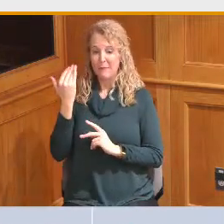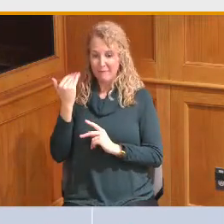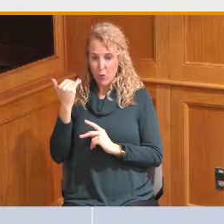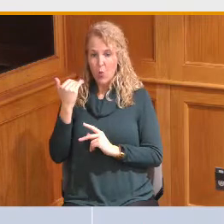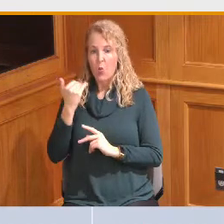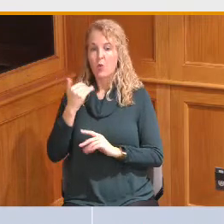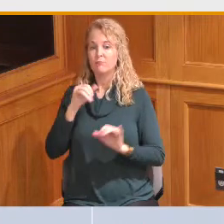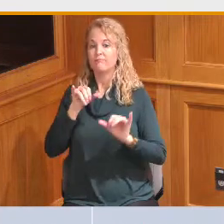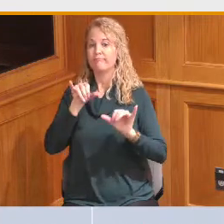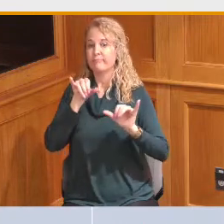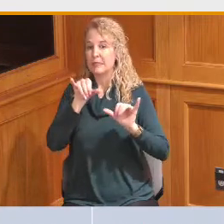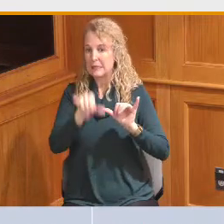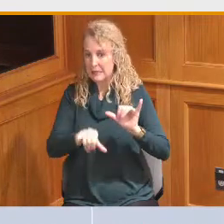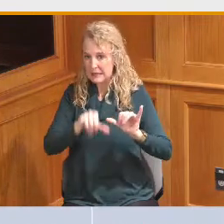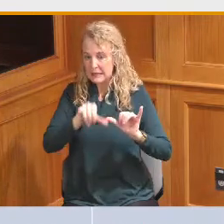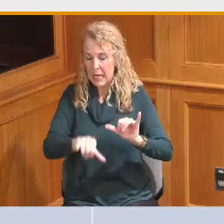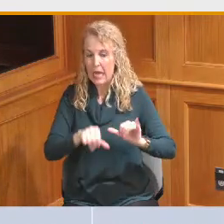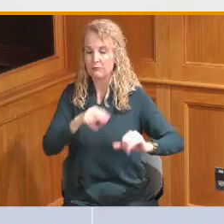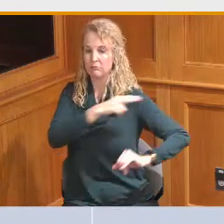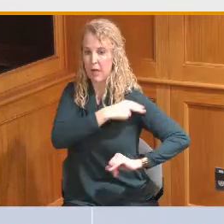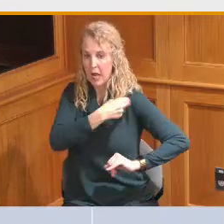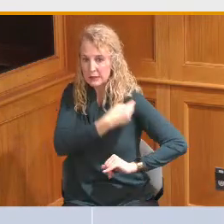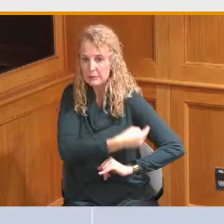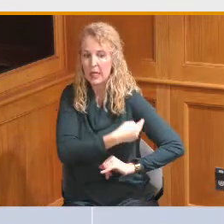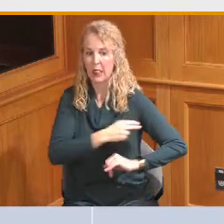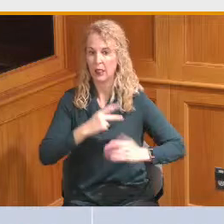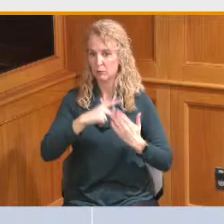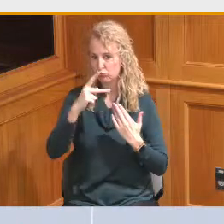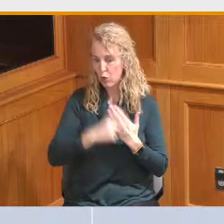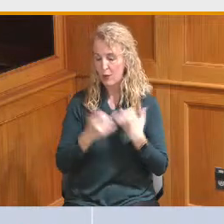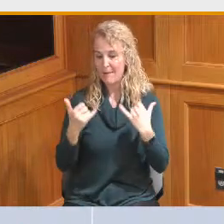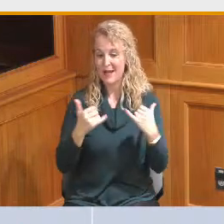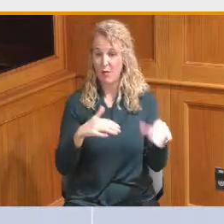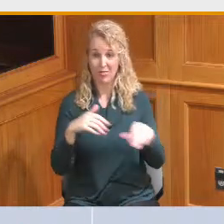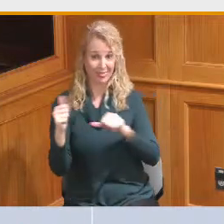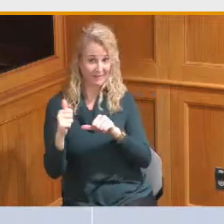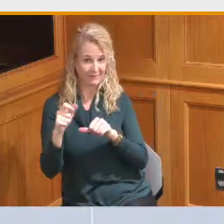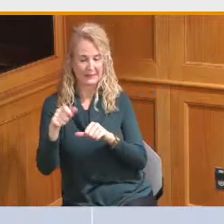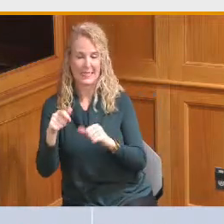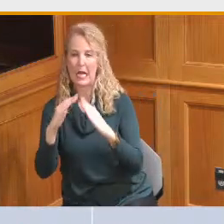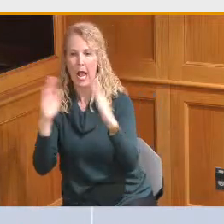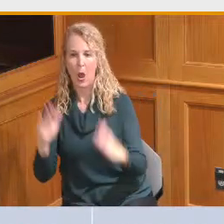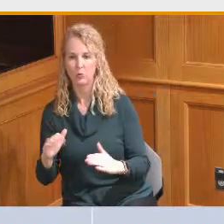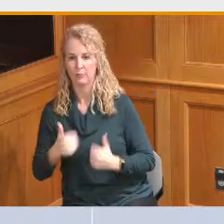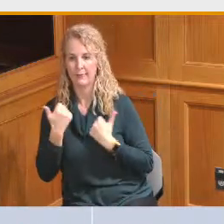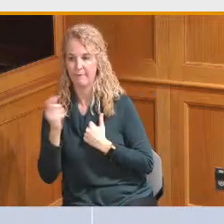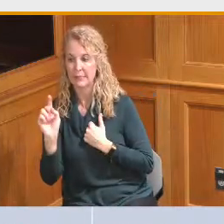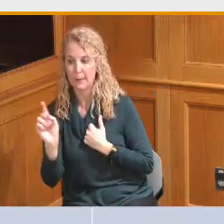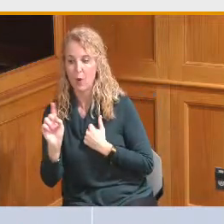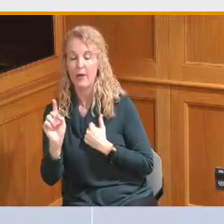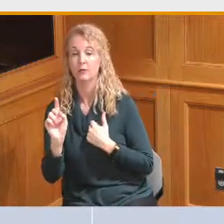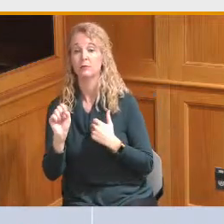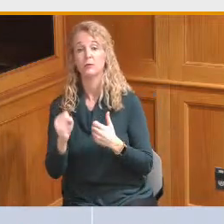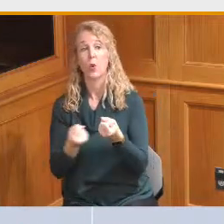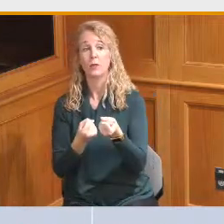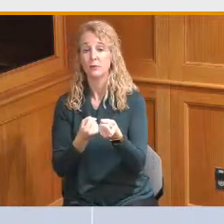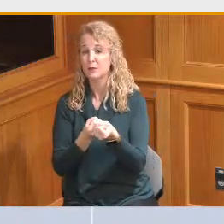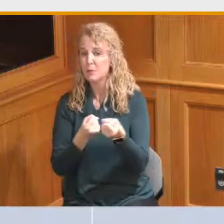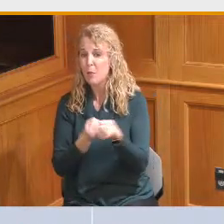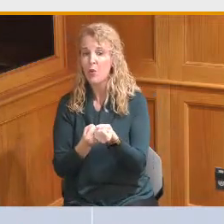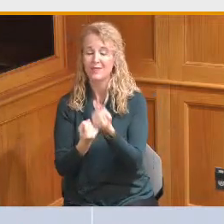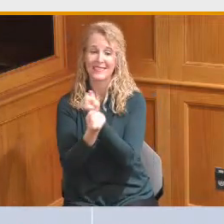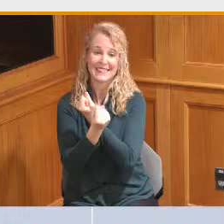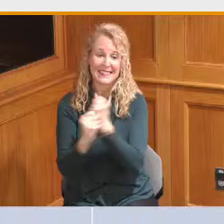of care, such as detox or other intensive programs. The grant will be used to fund projects that offer supportive, safe, and